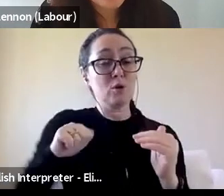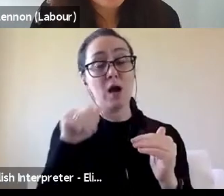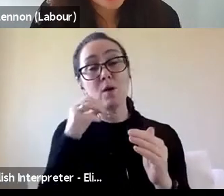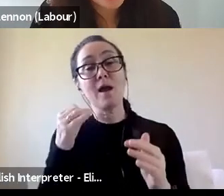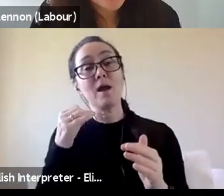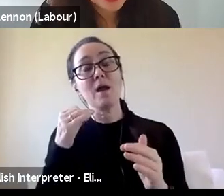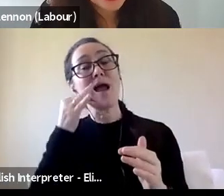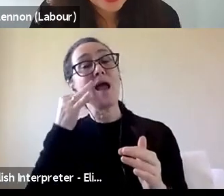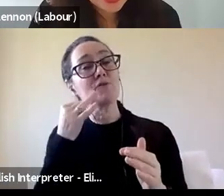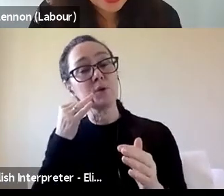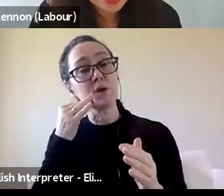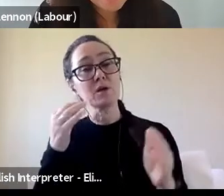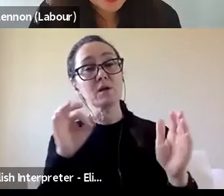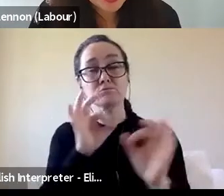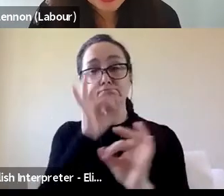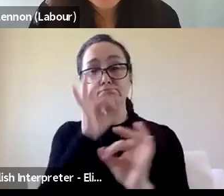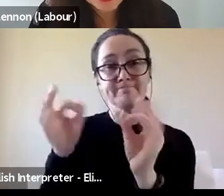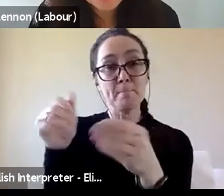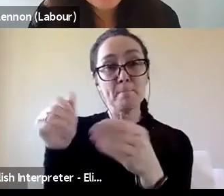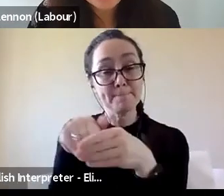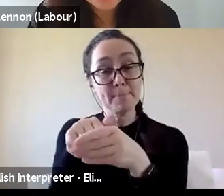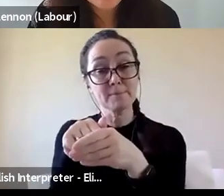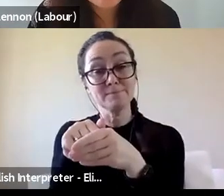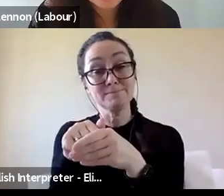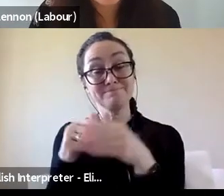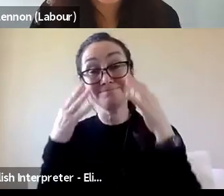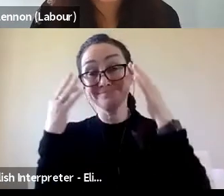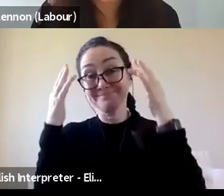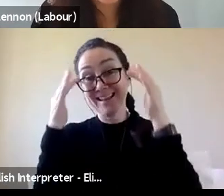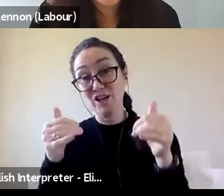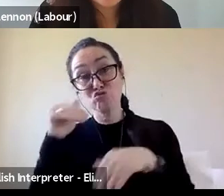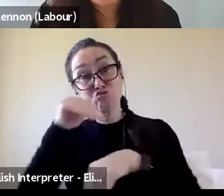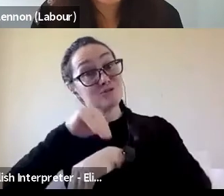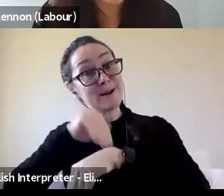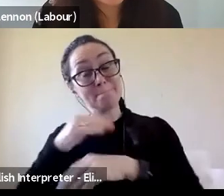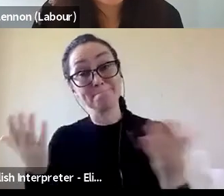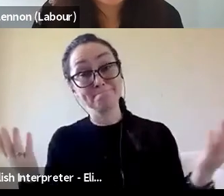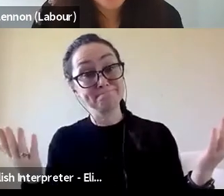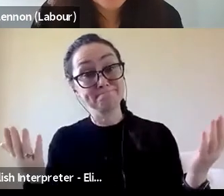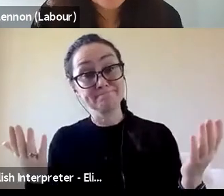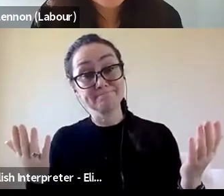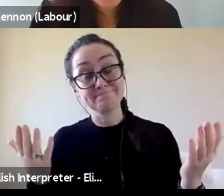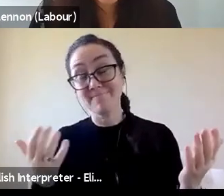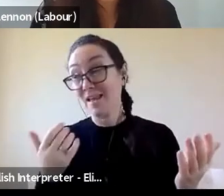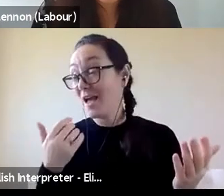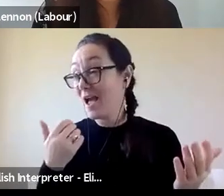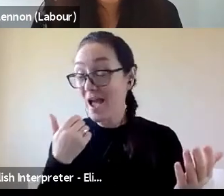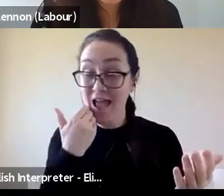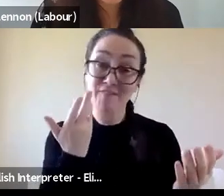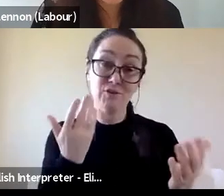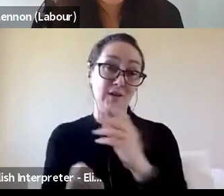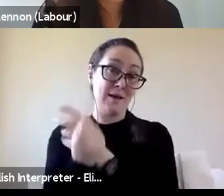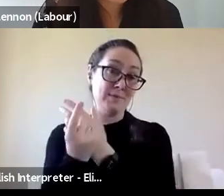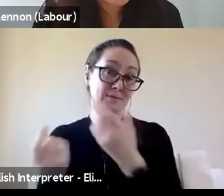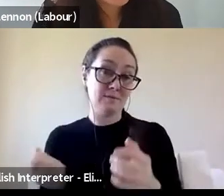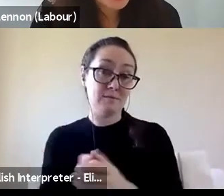of members that hate crime is still an everyday occurrence, particularly on public